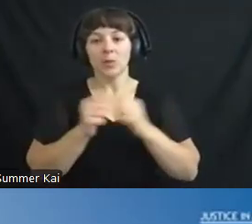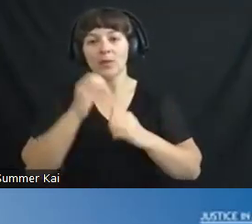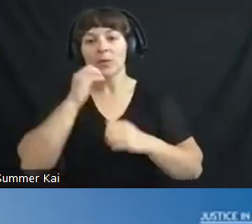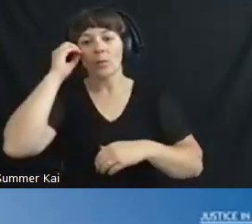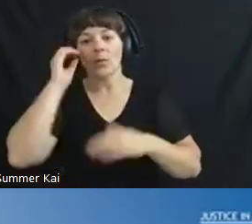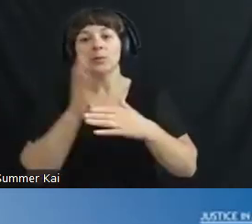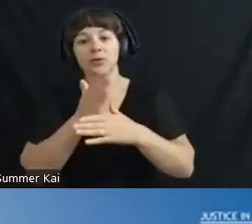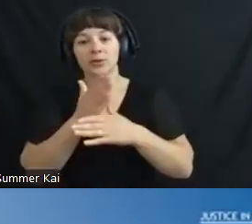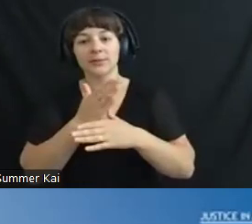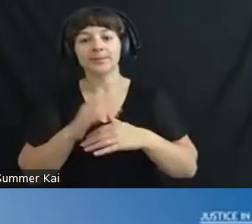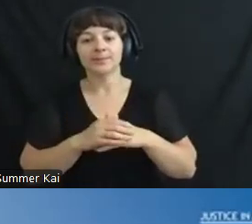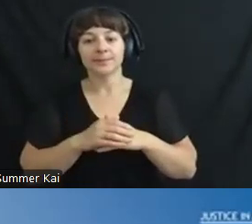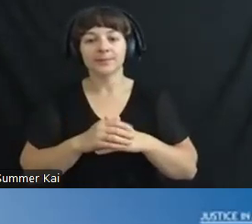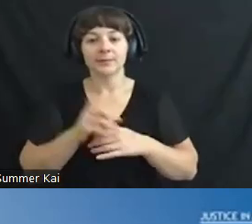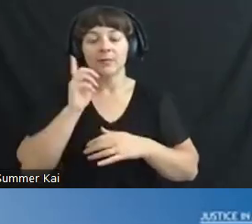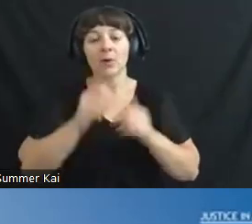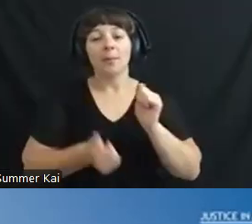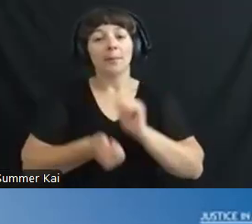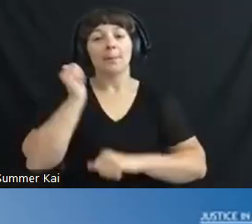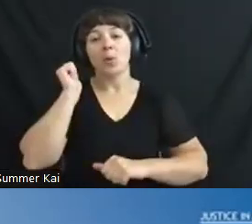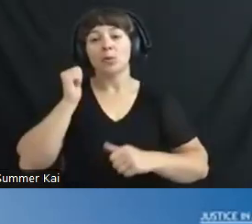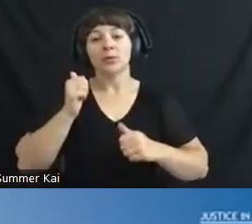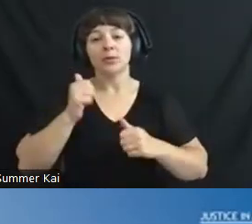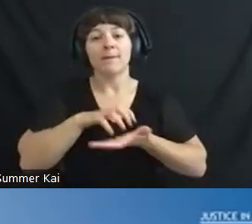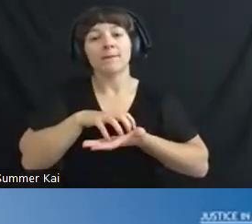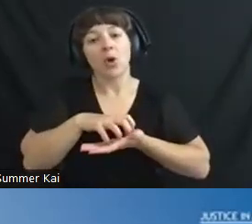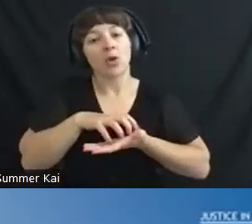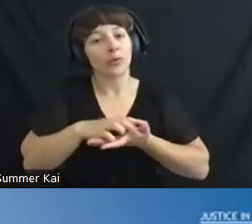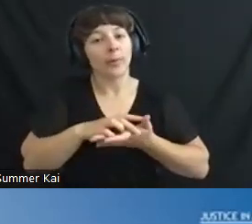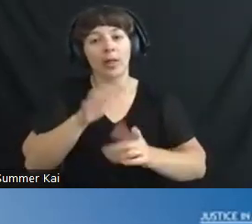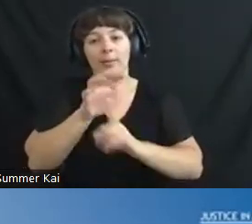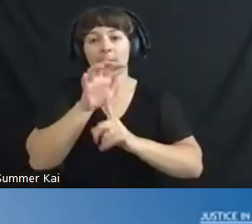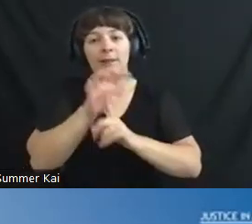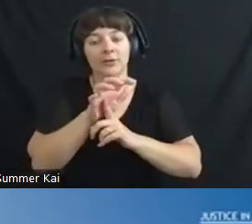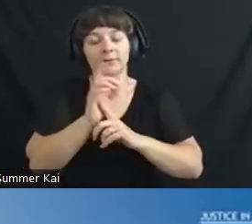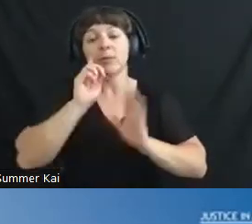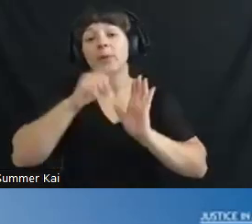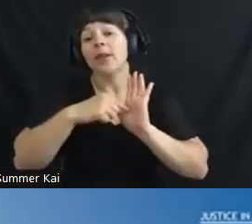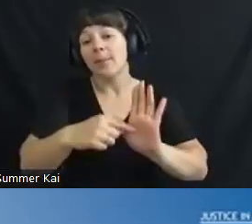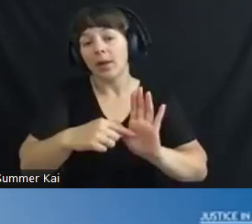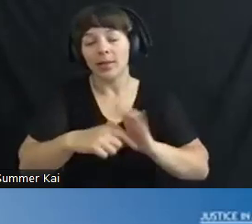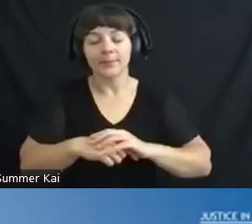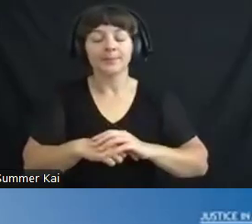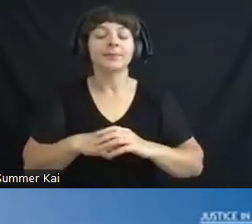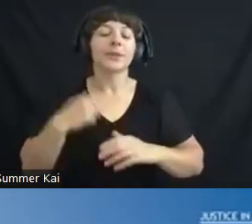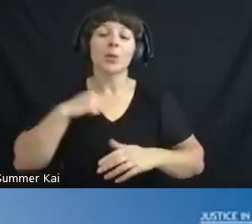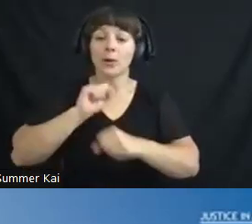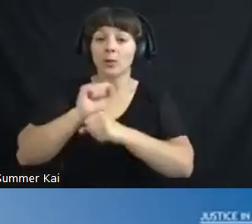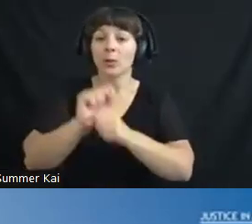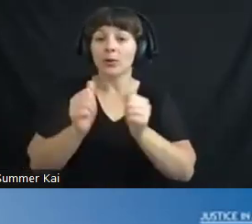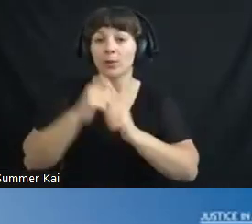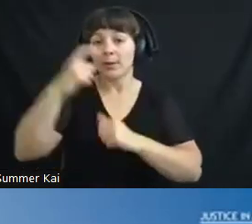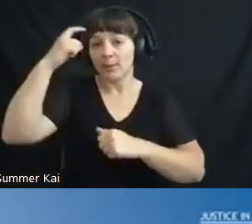sharing to our most vulnerable population. Just as an example, we worked with the Brain